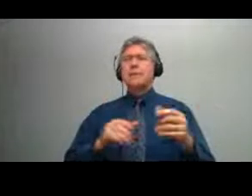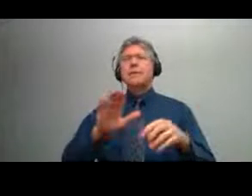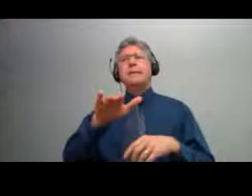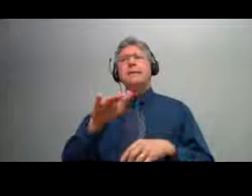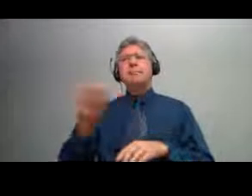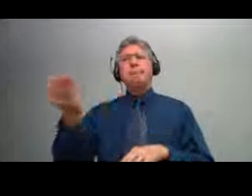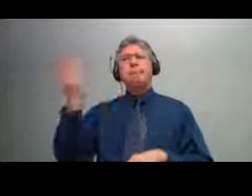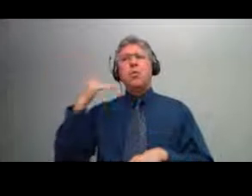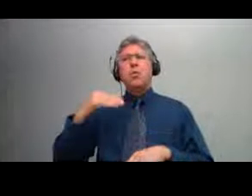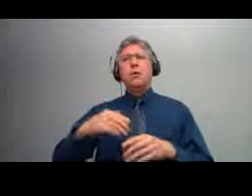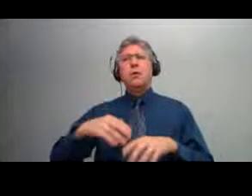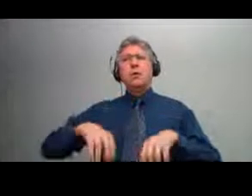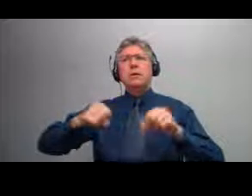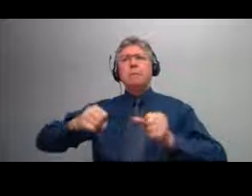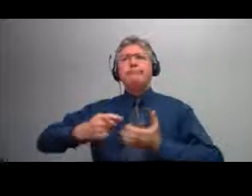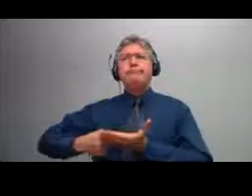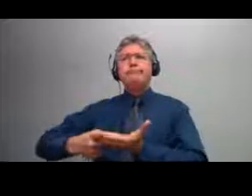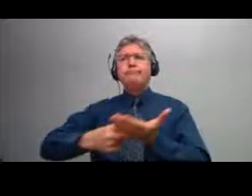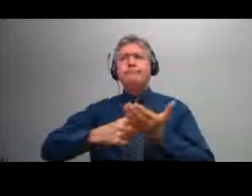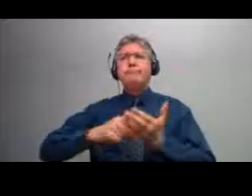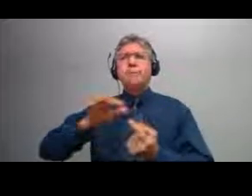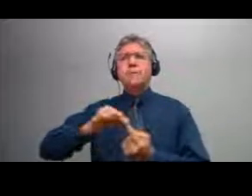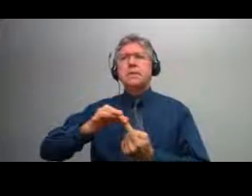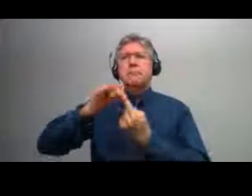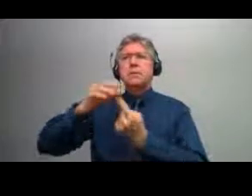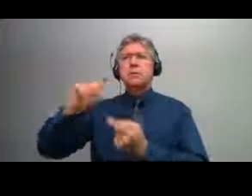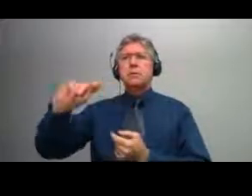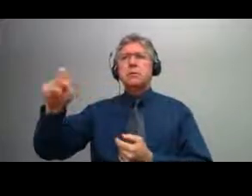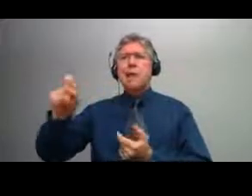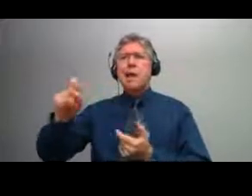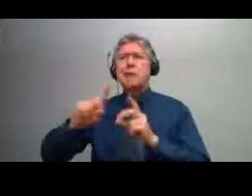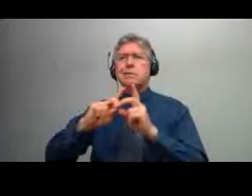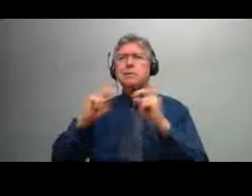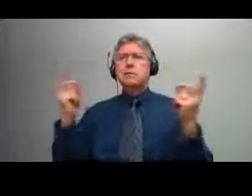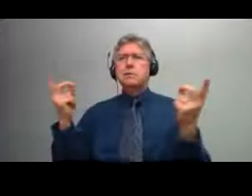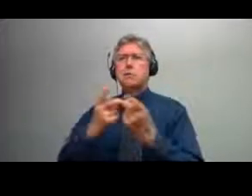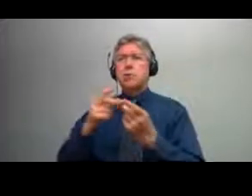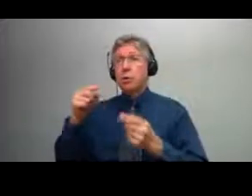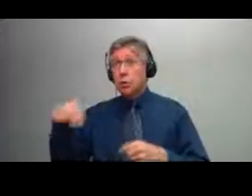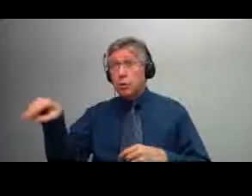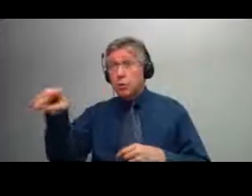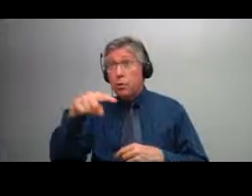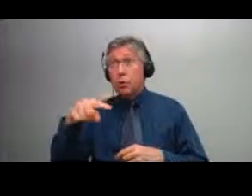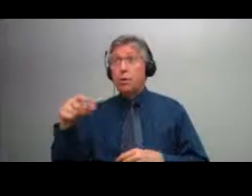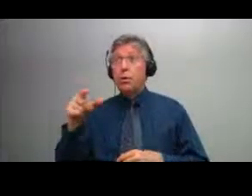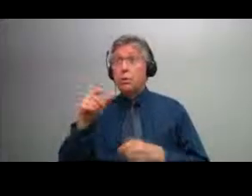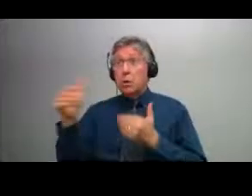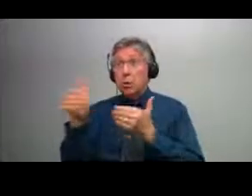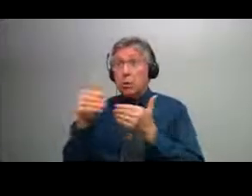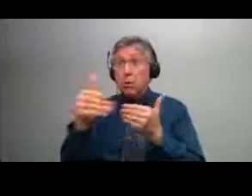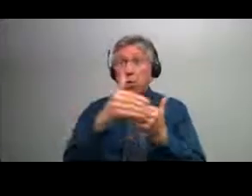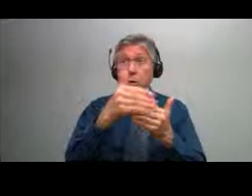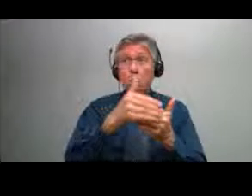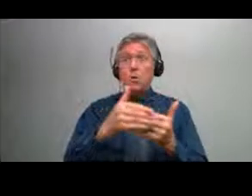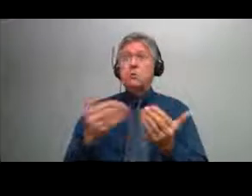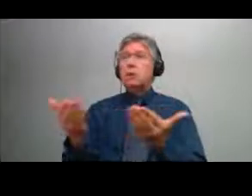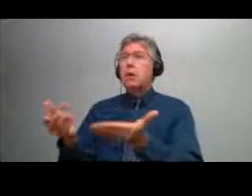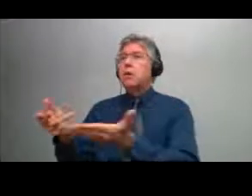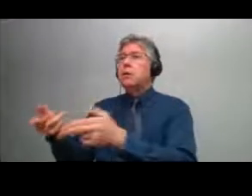about establishing a special tax district to tax people that nearby to help pay